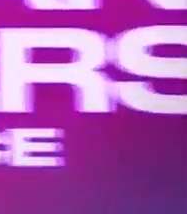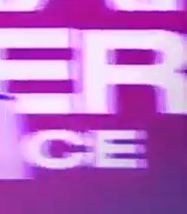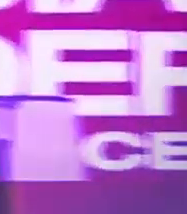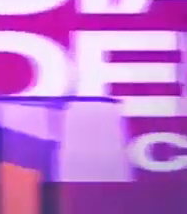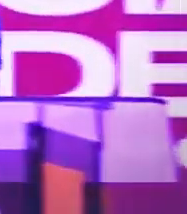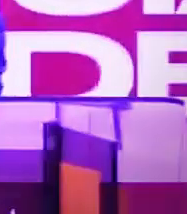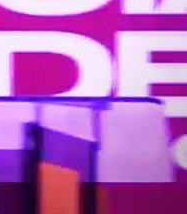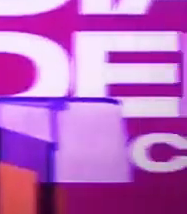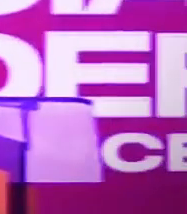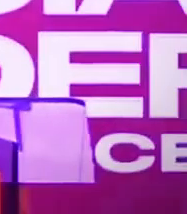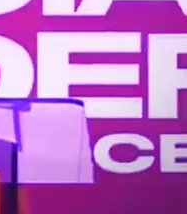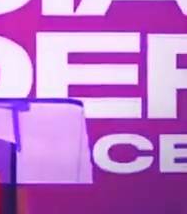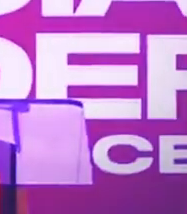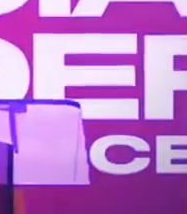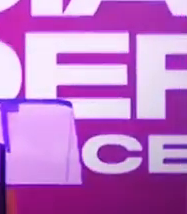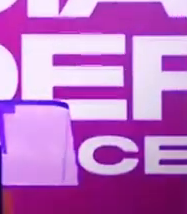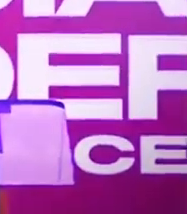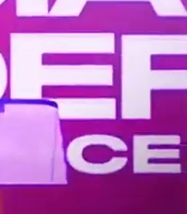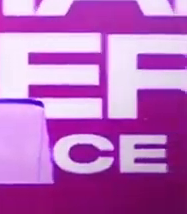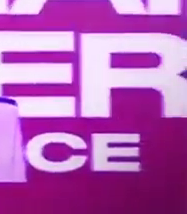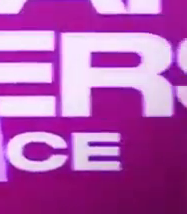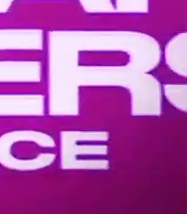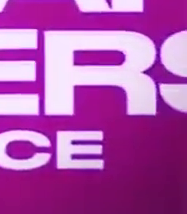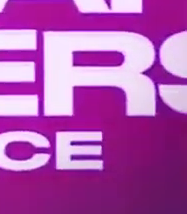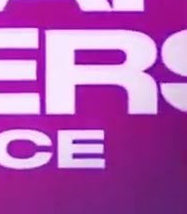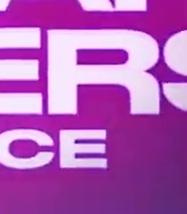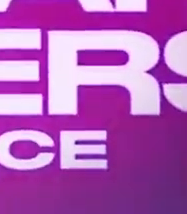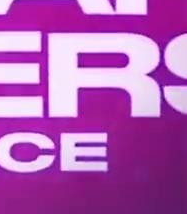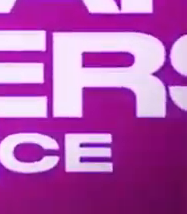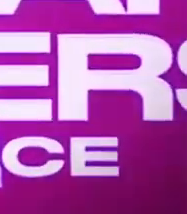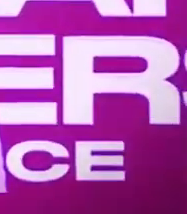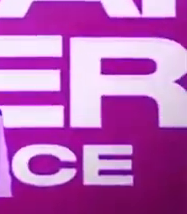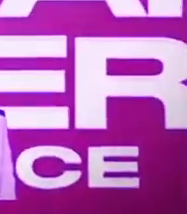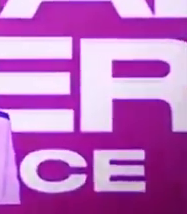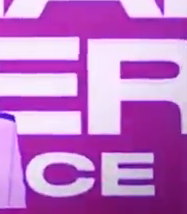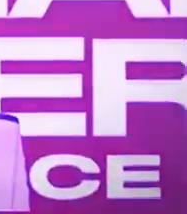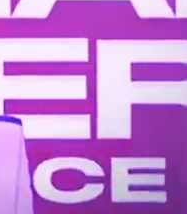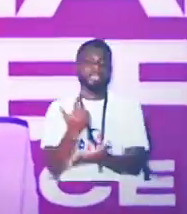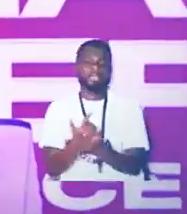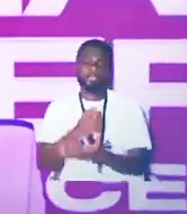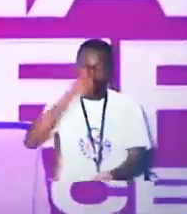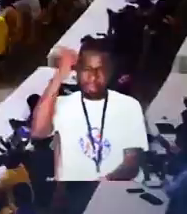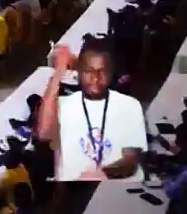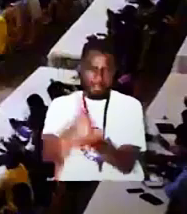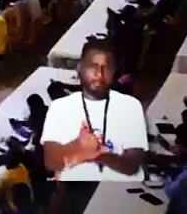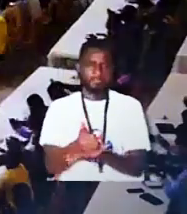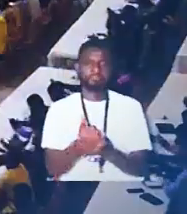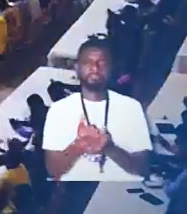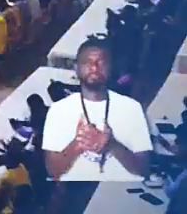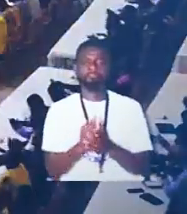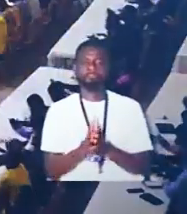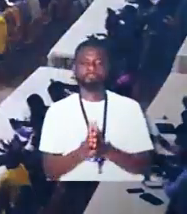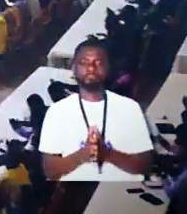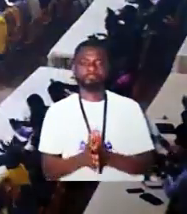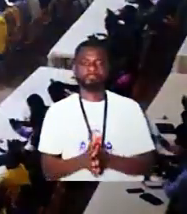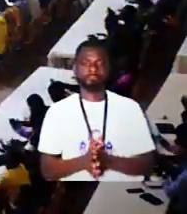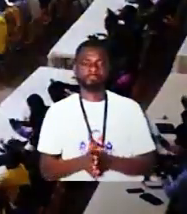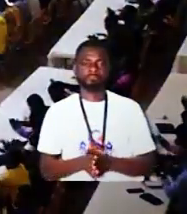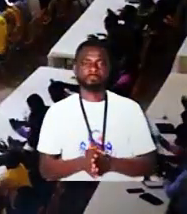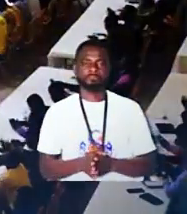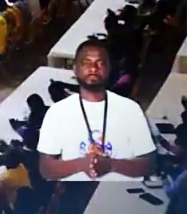leaders who will make sure that there's justice on the land. Are we together? We need to raise a new crop of leaders.